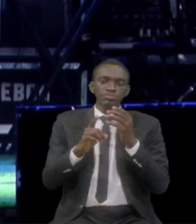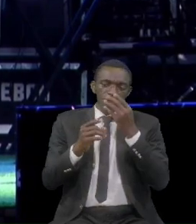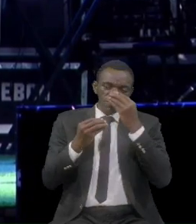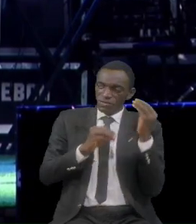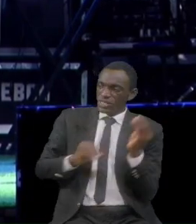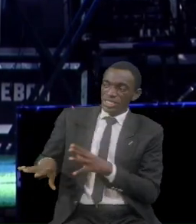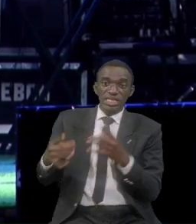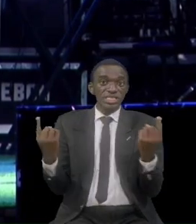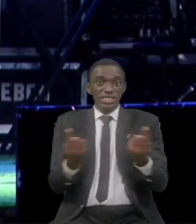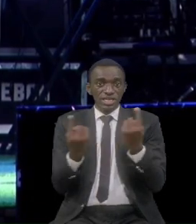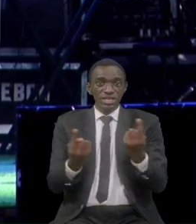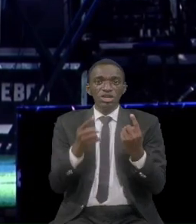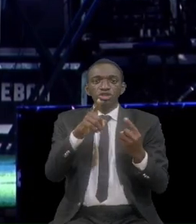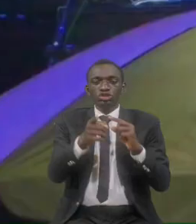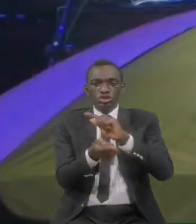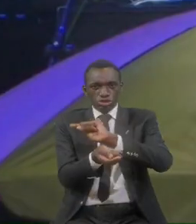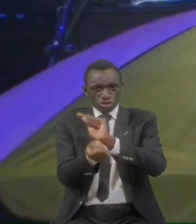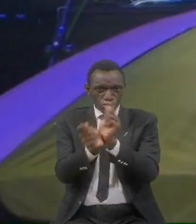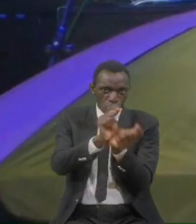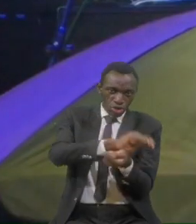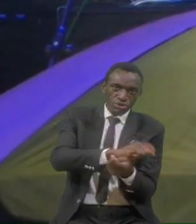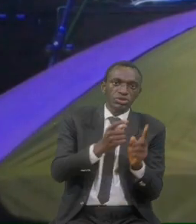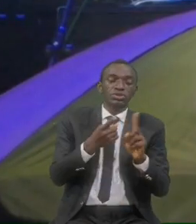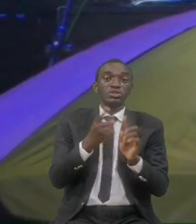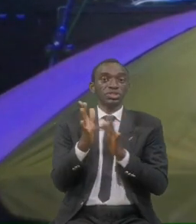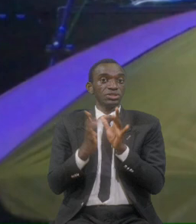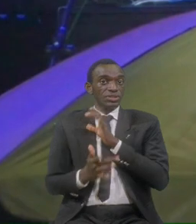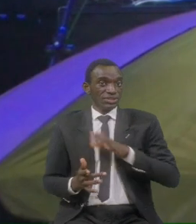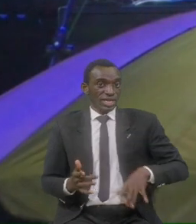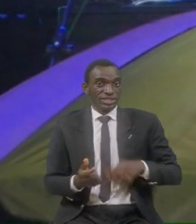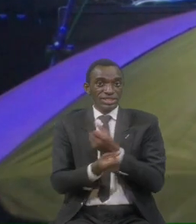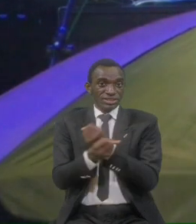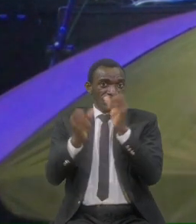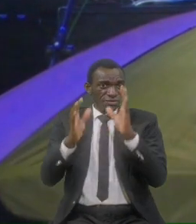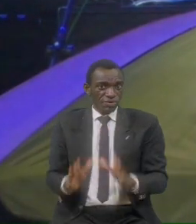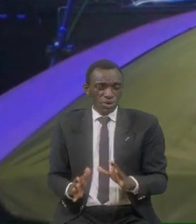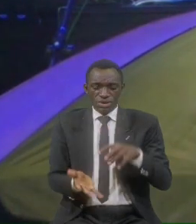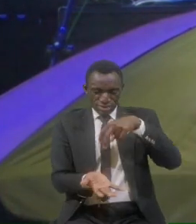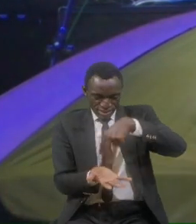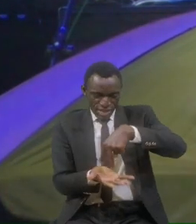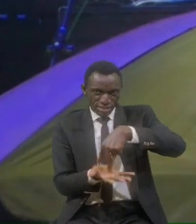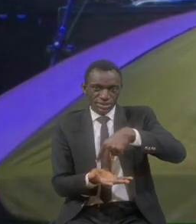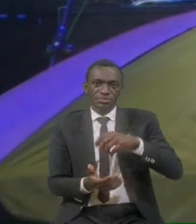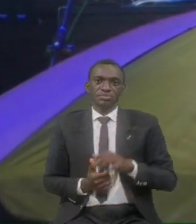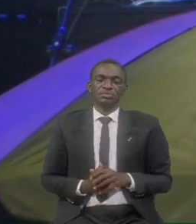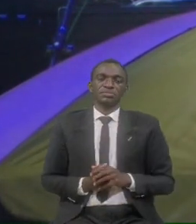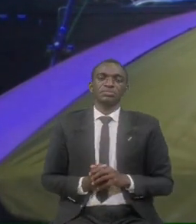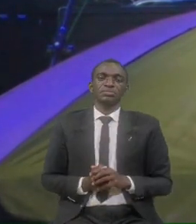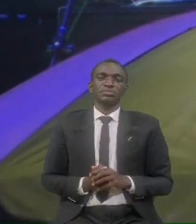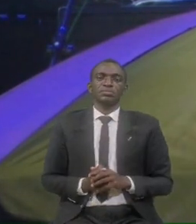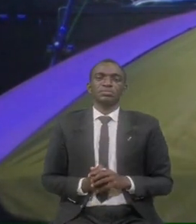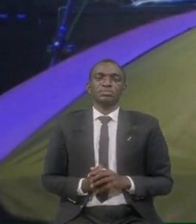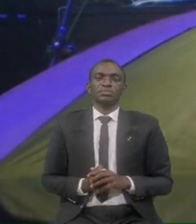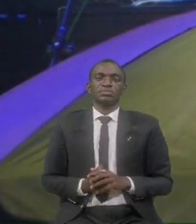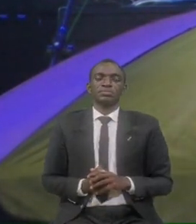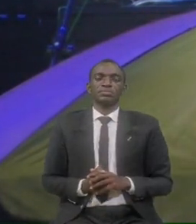to the Savior tonight. Stand up wherever you are. Gusto ka mo talikod sa sala sa impit o matubang ka sa Ginoo tindog ka karong